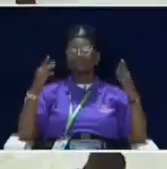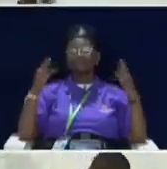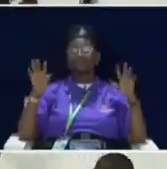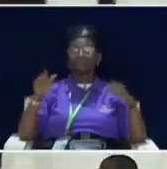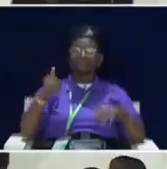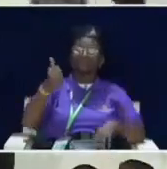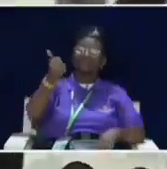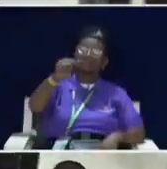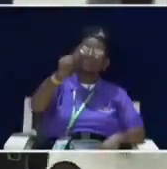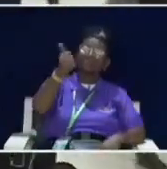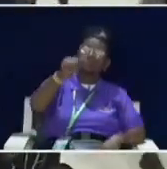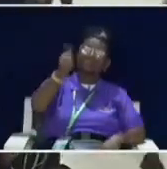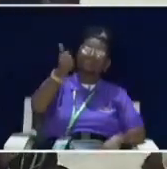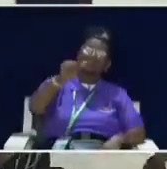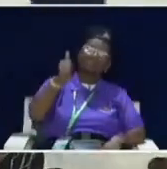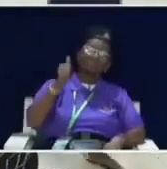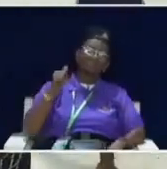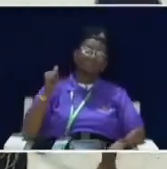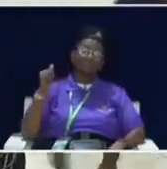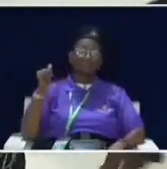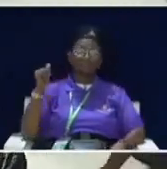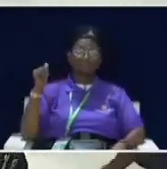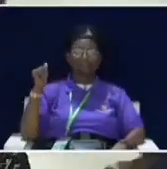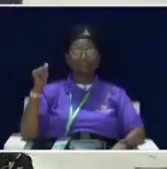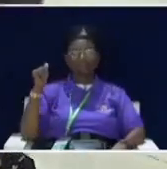Ten. Ewa.